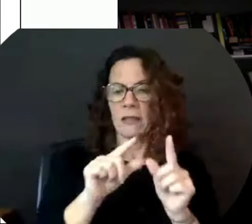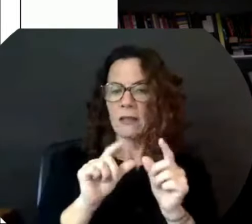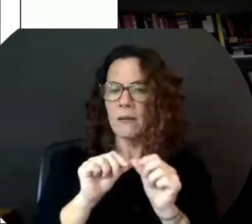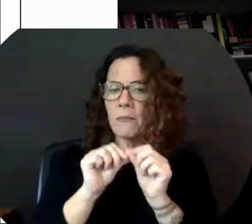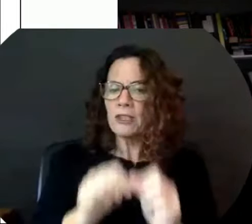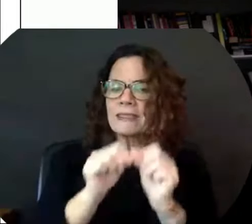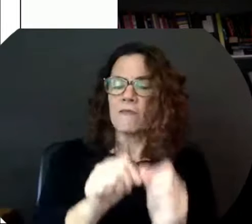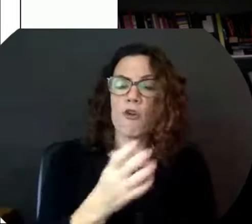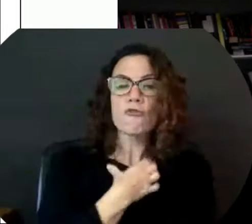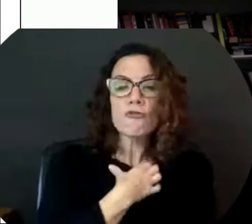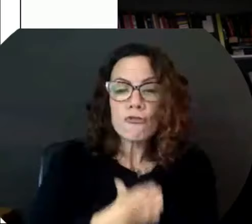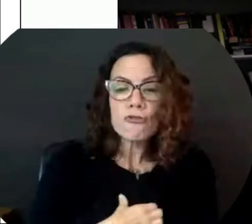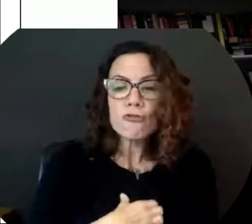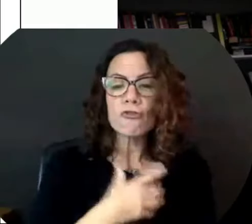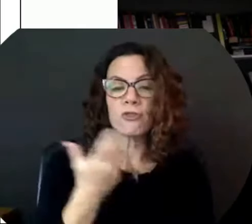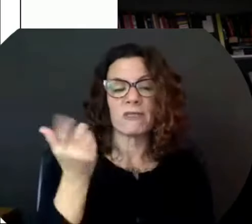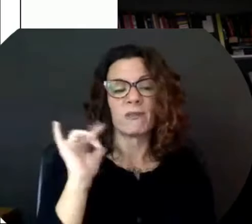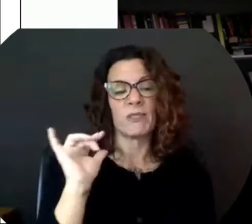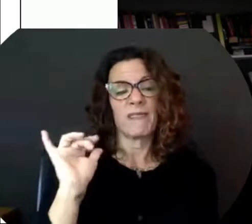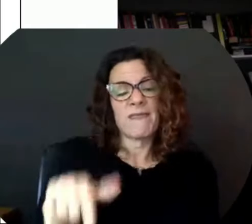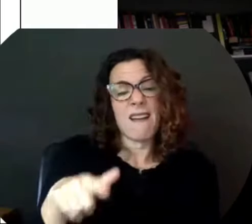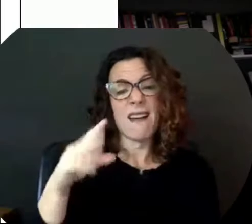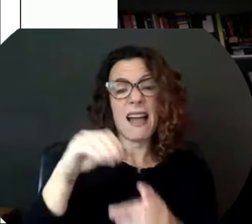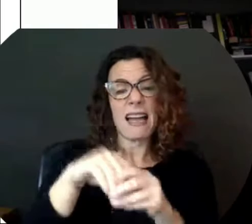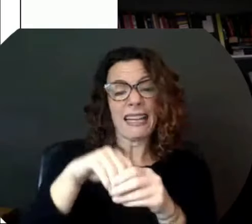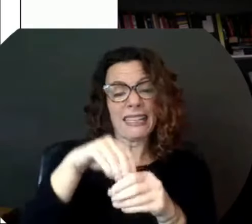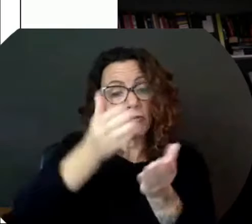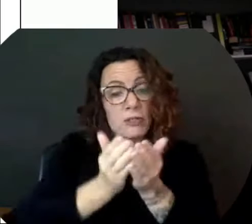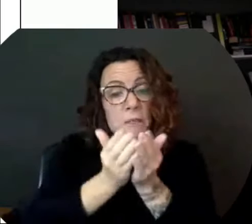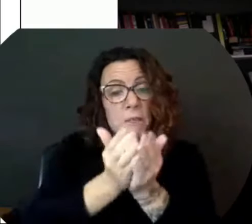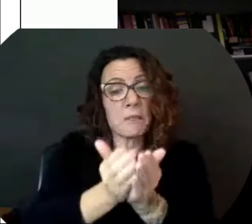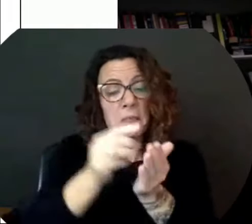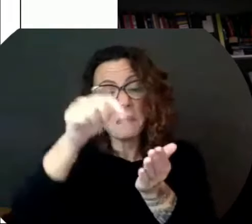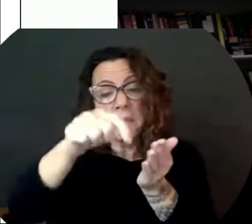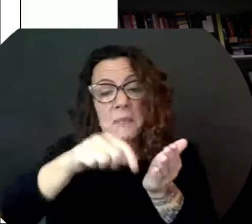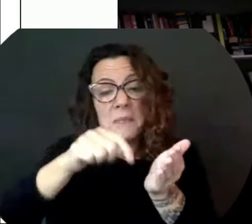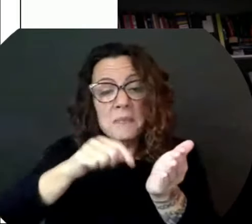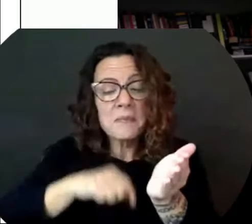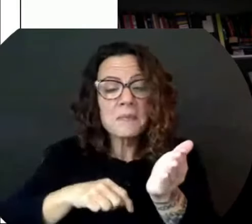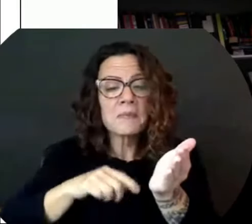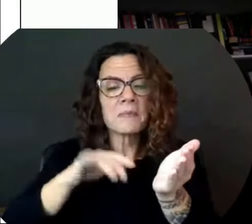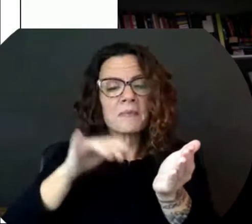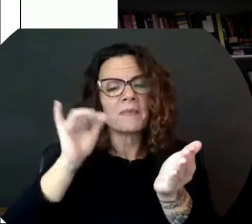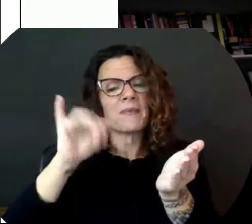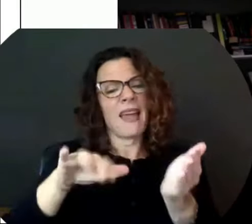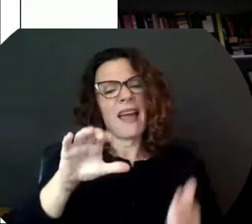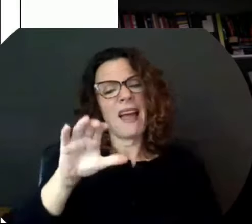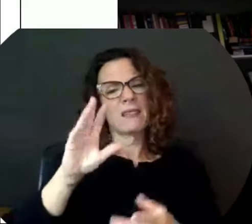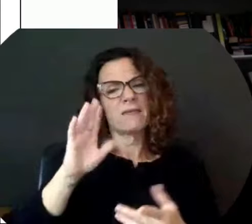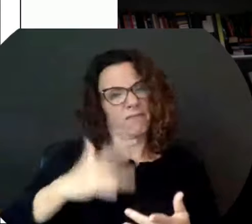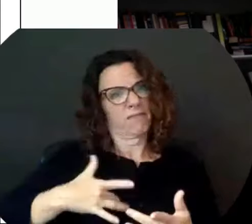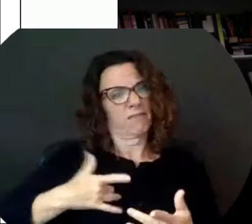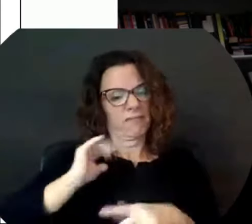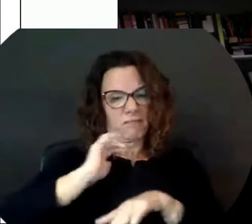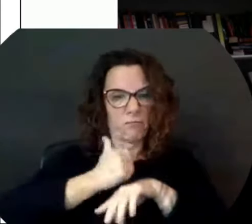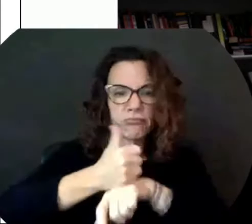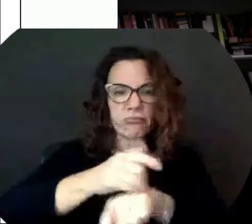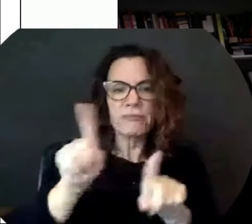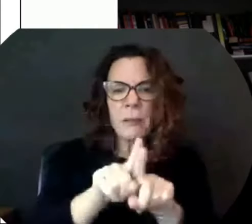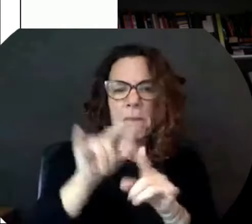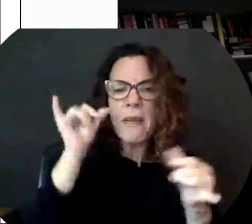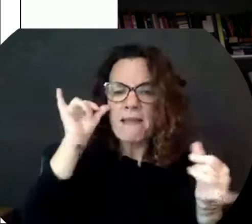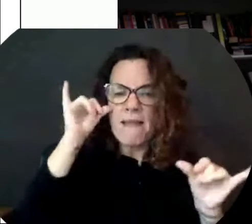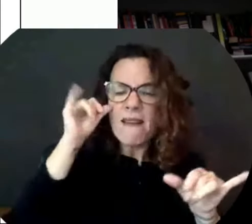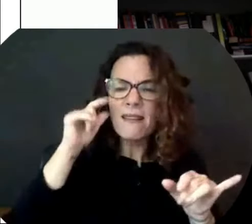in the hull of the ship and in the kind of castles that precede that space, people are